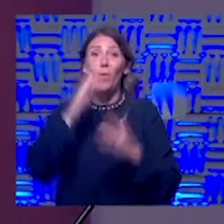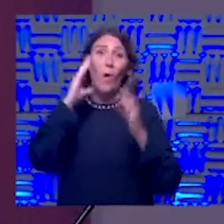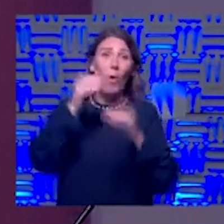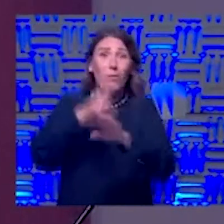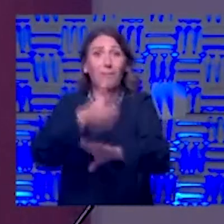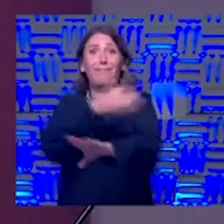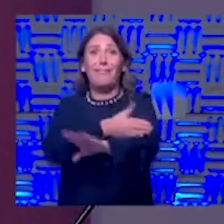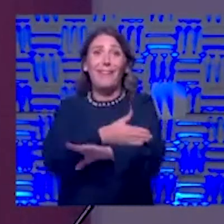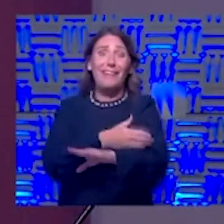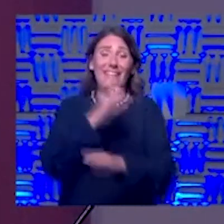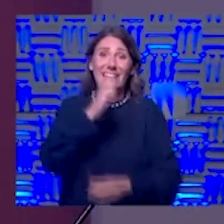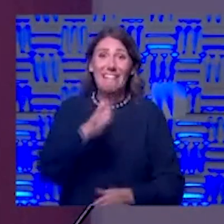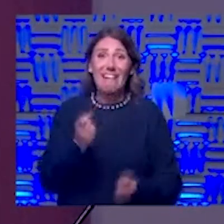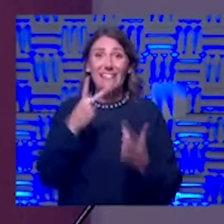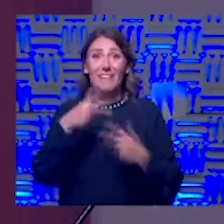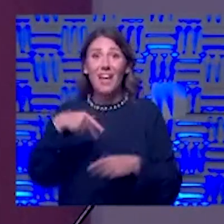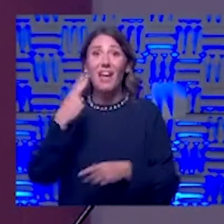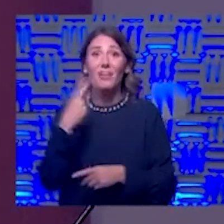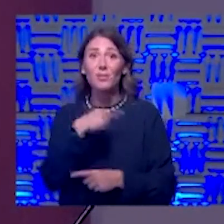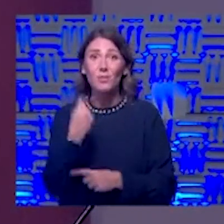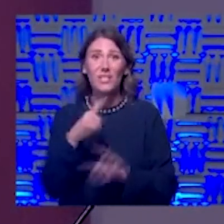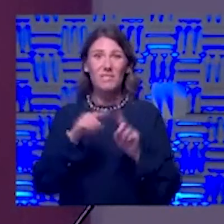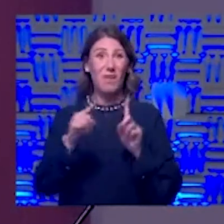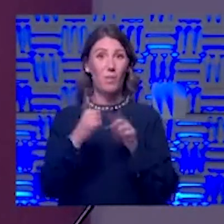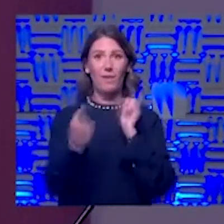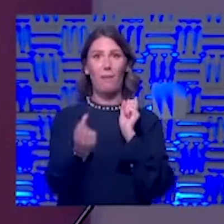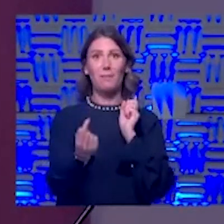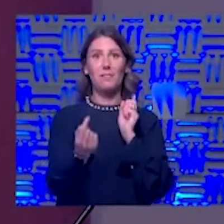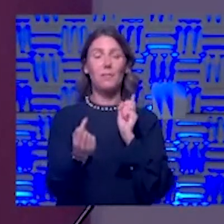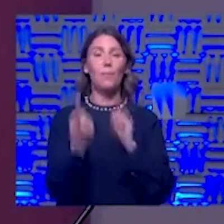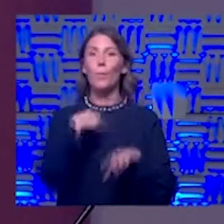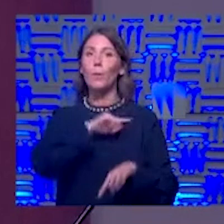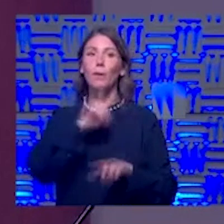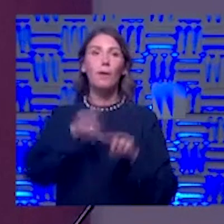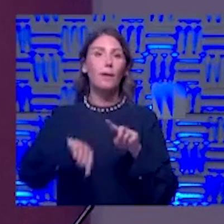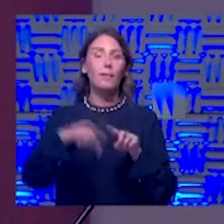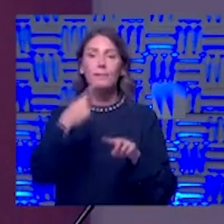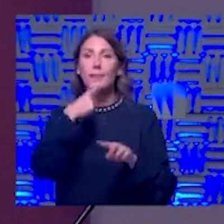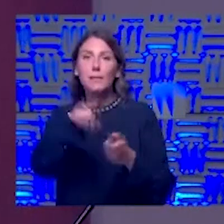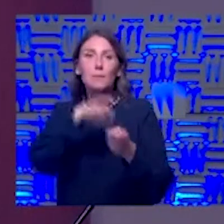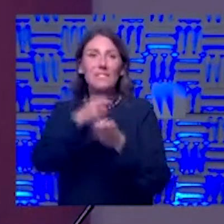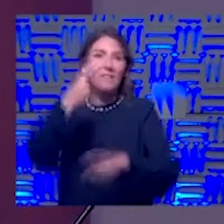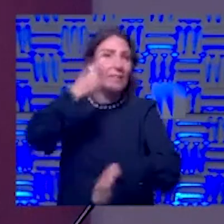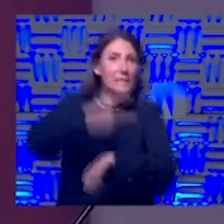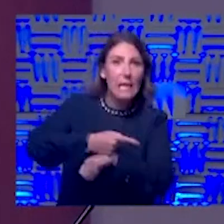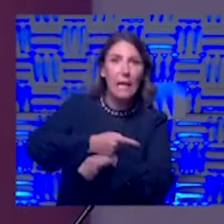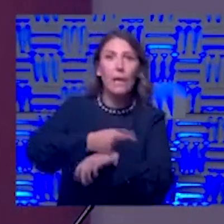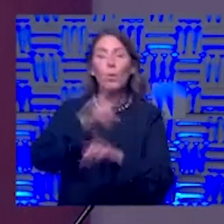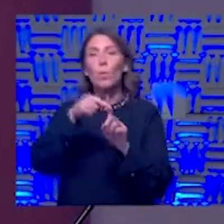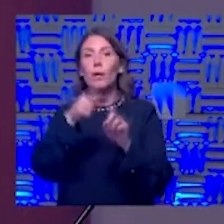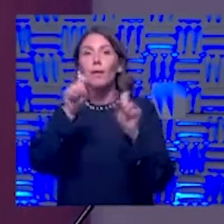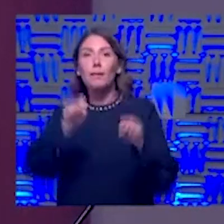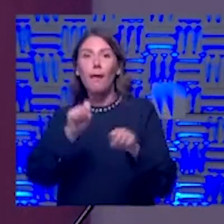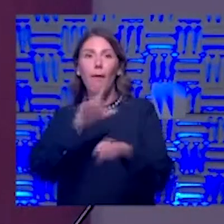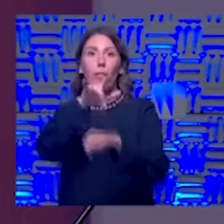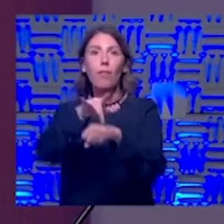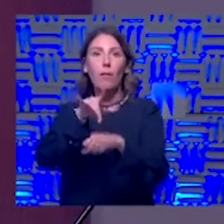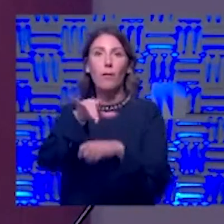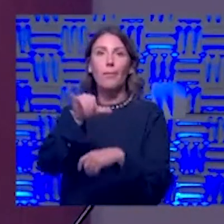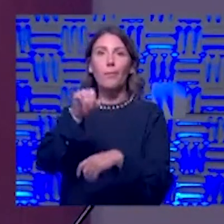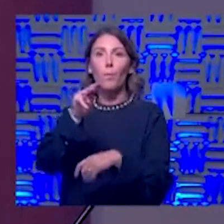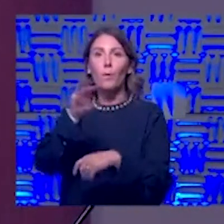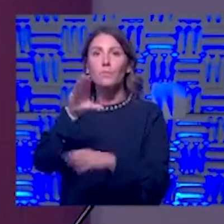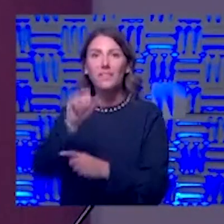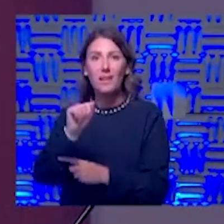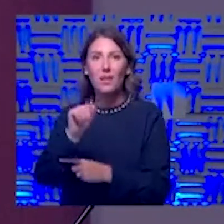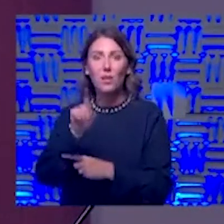risk now. So I don't want to at all think that we could say, here's a date, this is when, by this point it will be. I think you have to